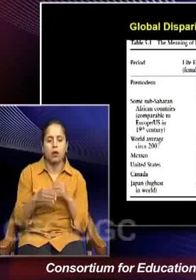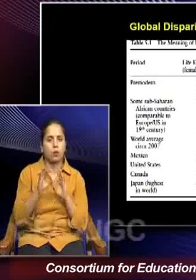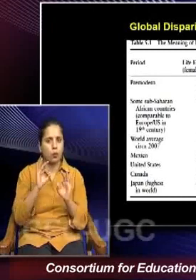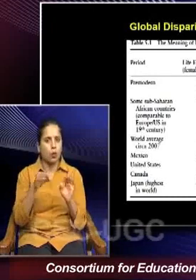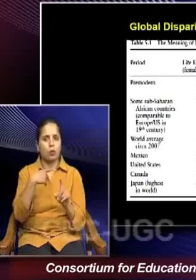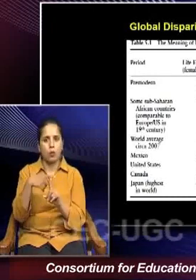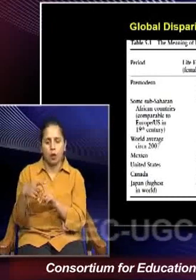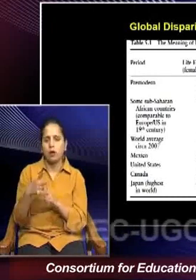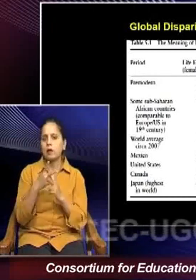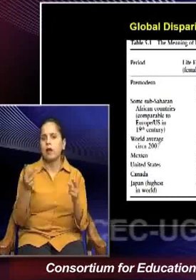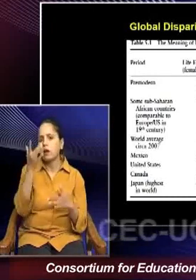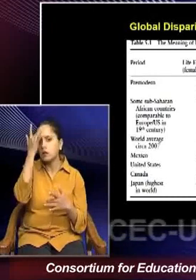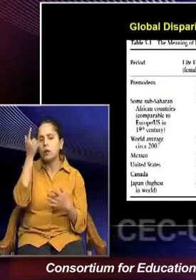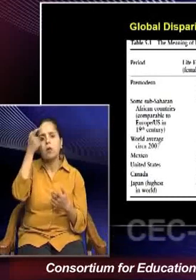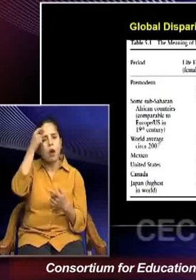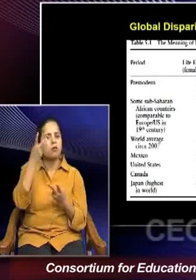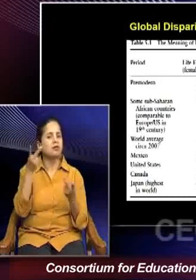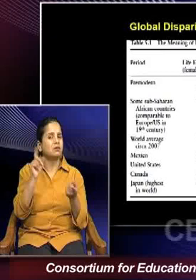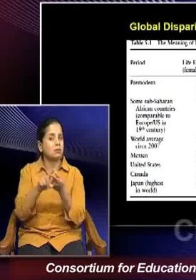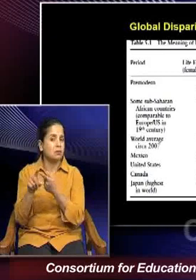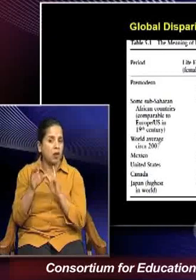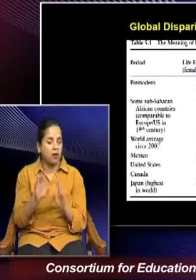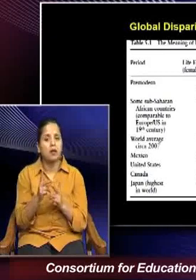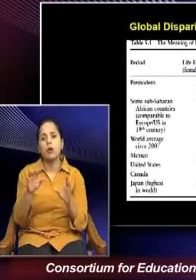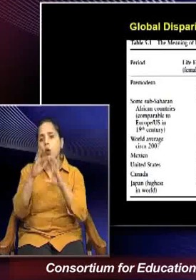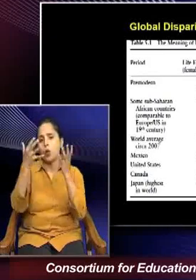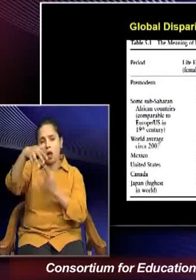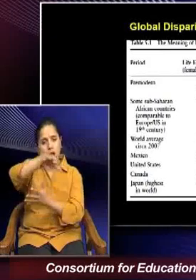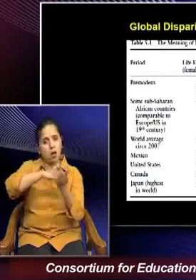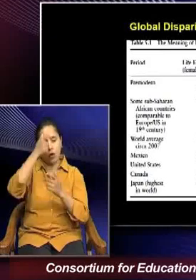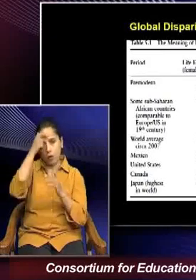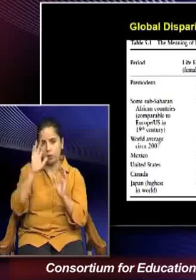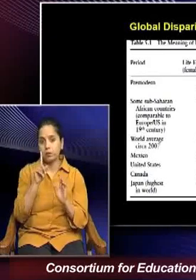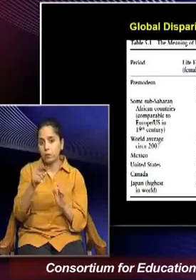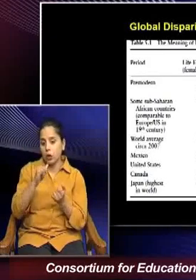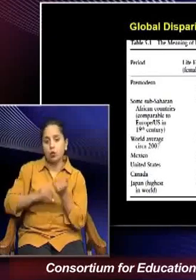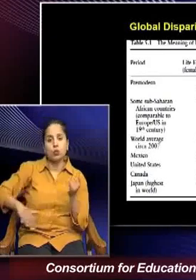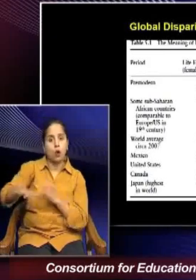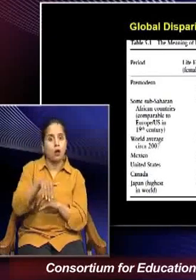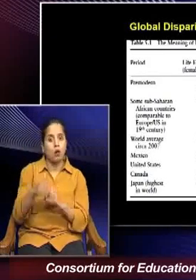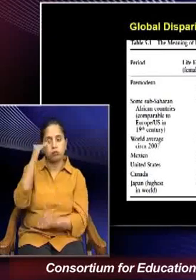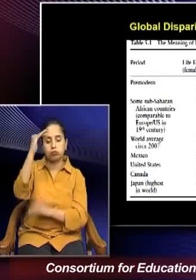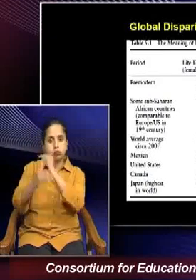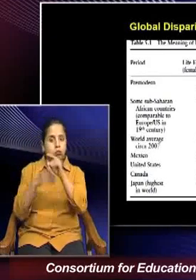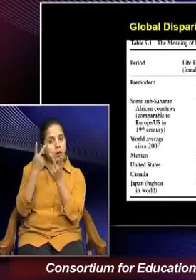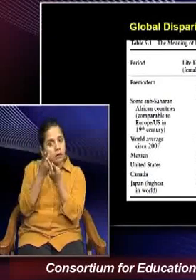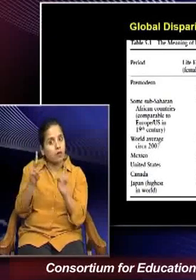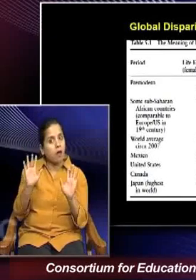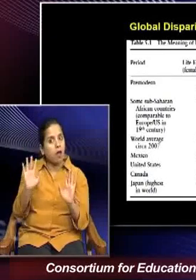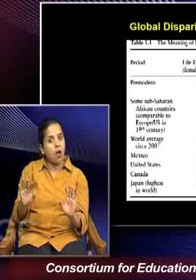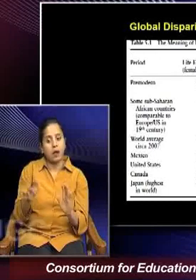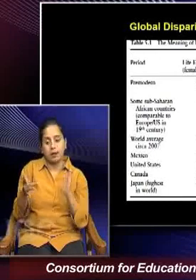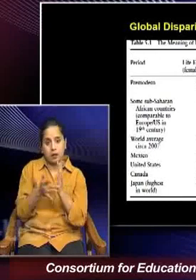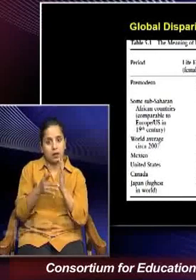of subsistence was pretty much same in different part of the world. But as society progressed differently, as the